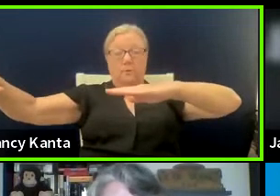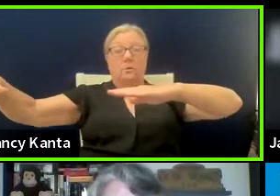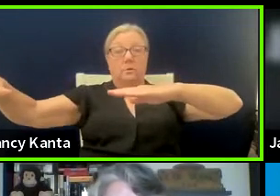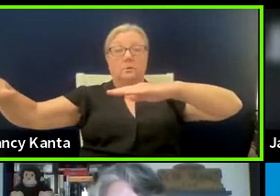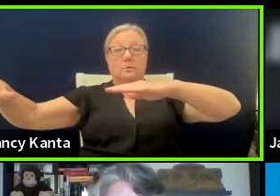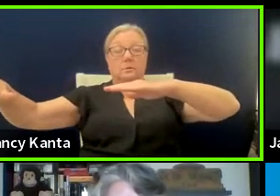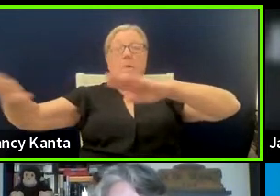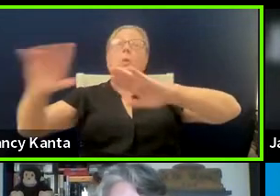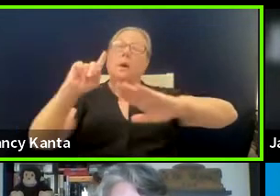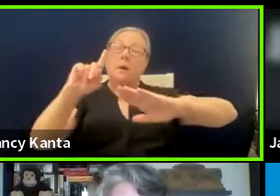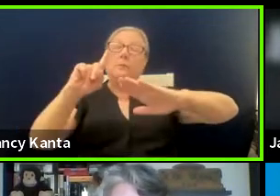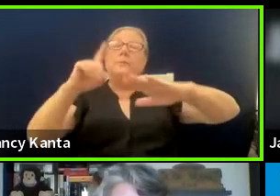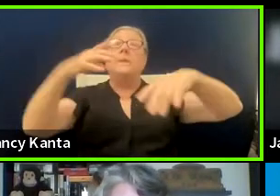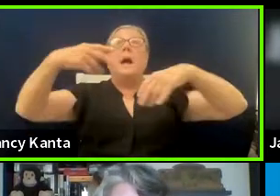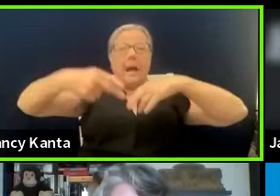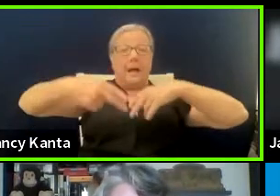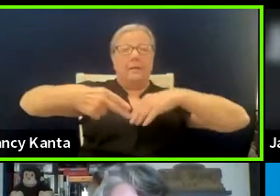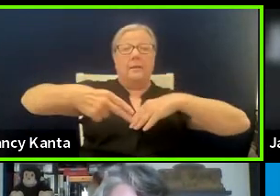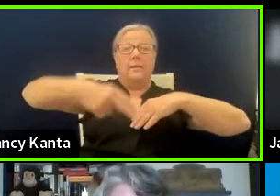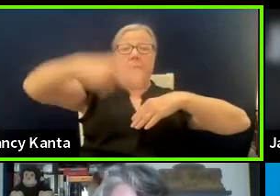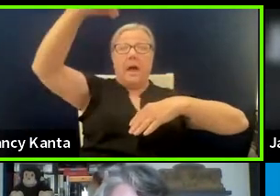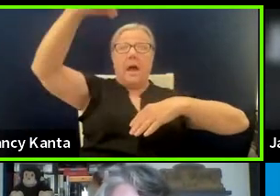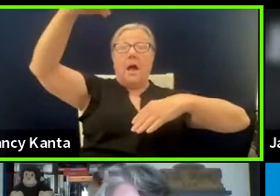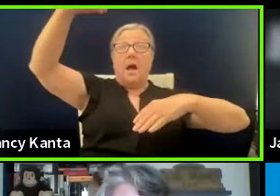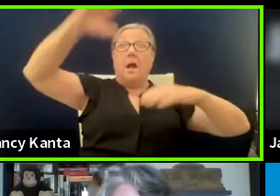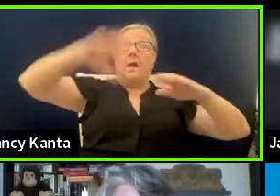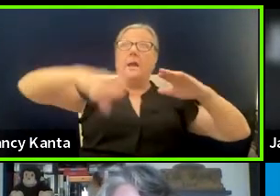So the height that we're looking at for